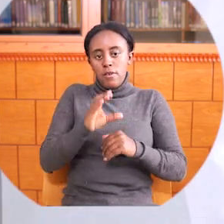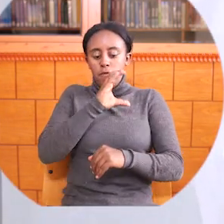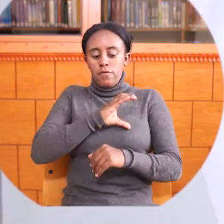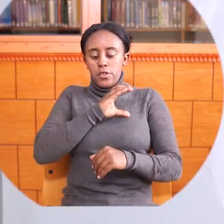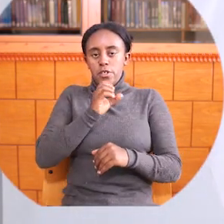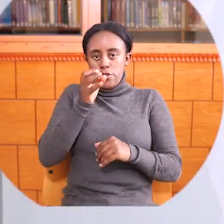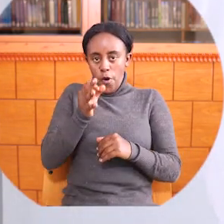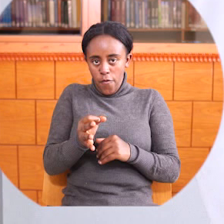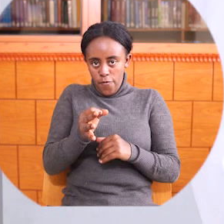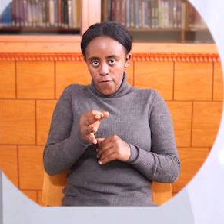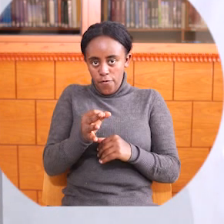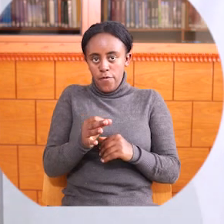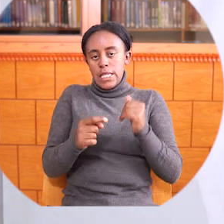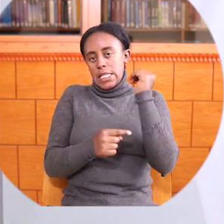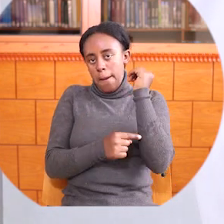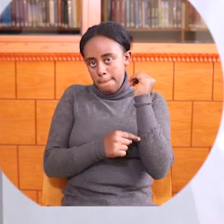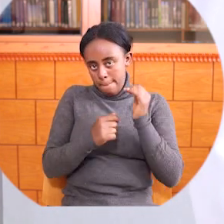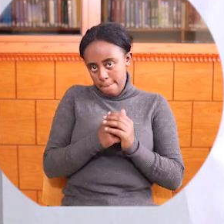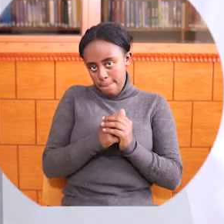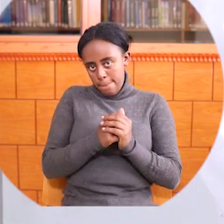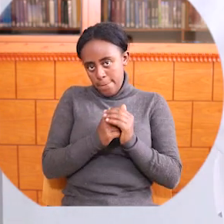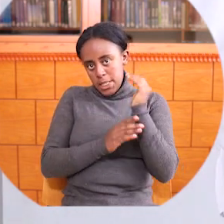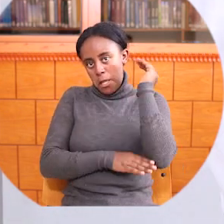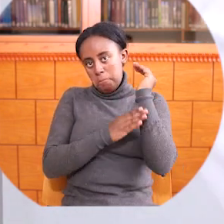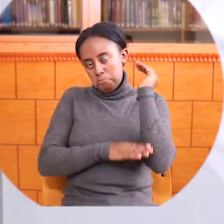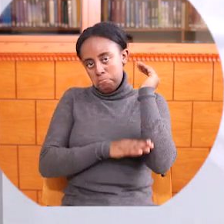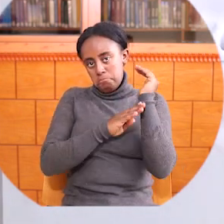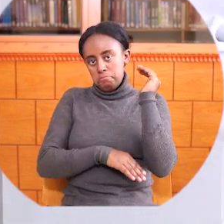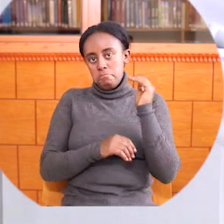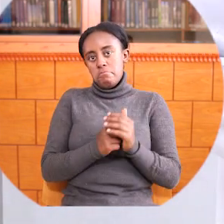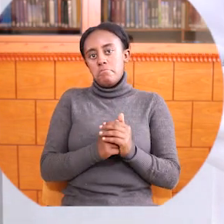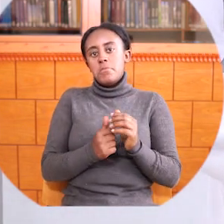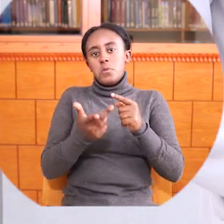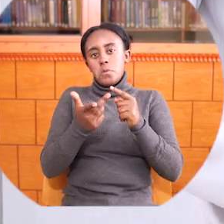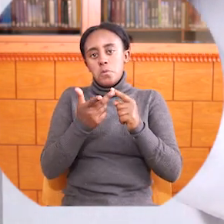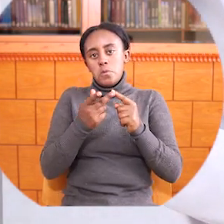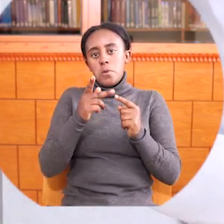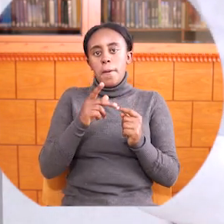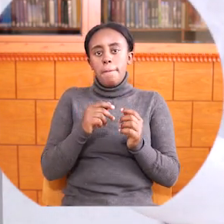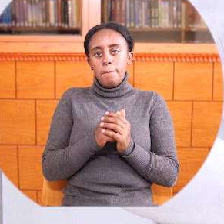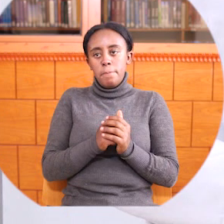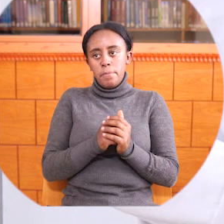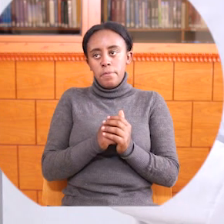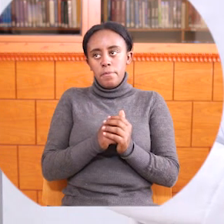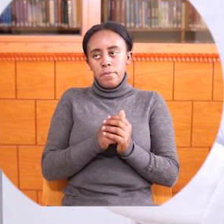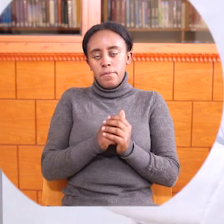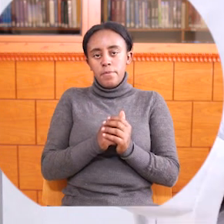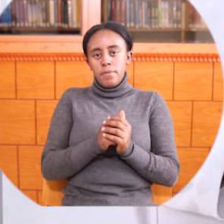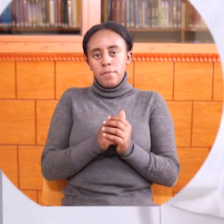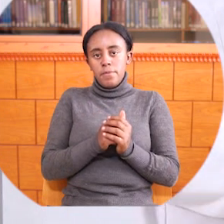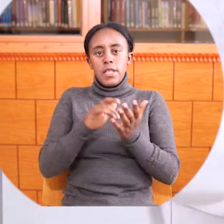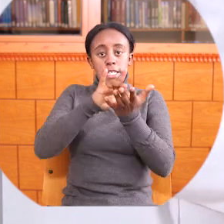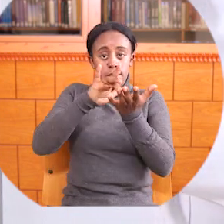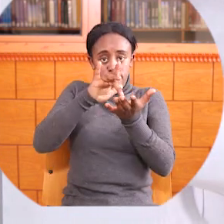features of stem. The third one is pith. Pith is a circular central part of